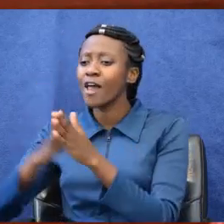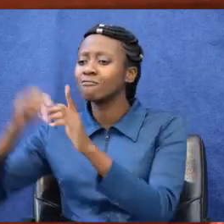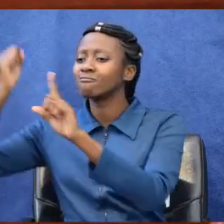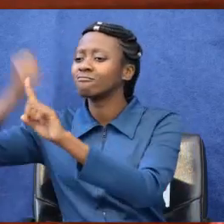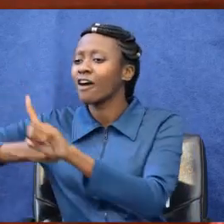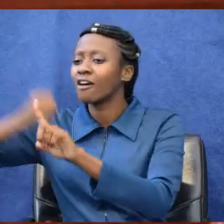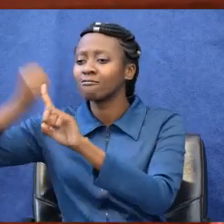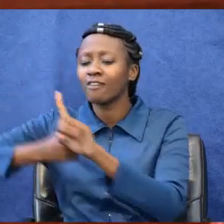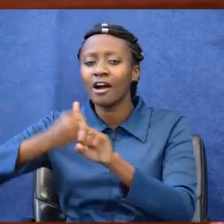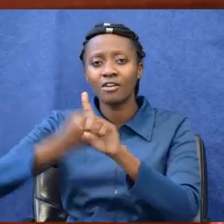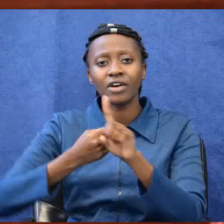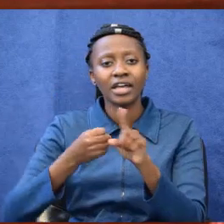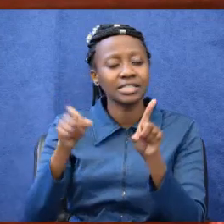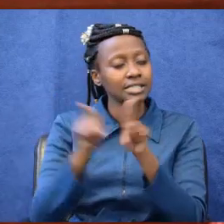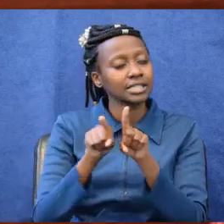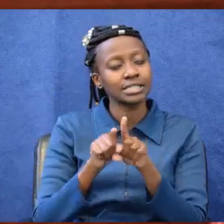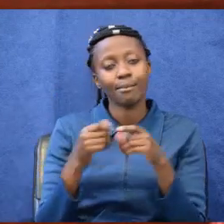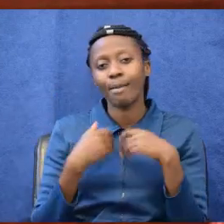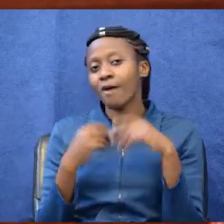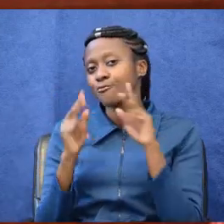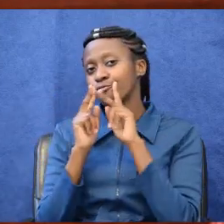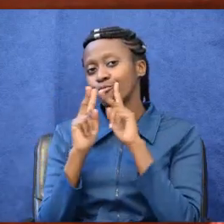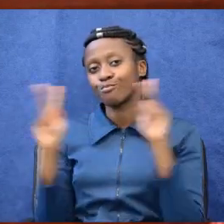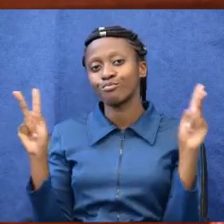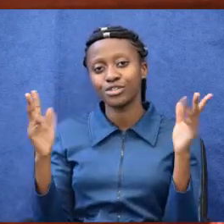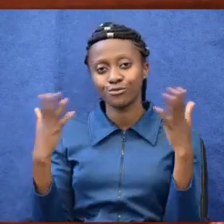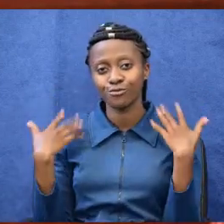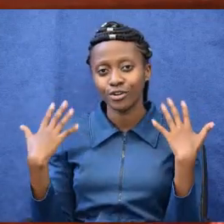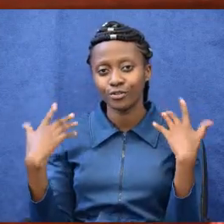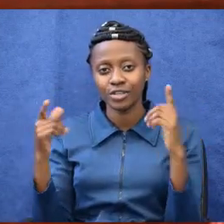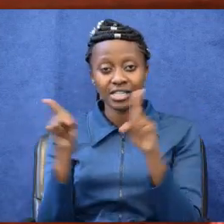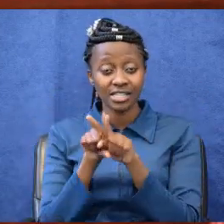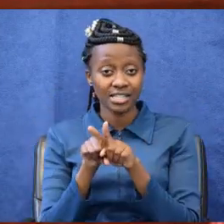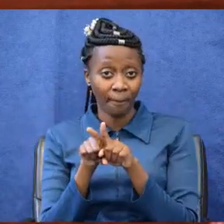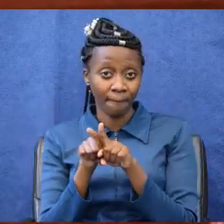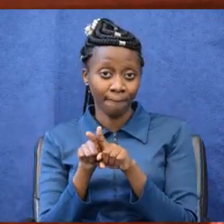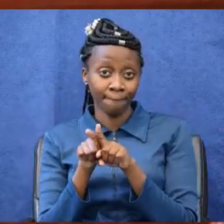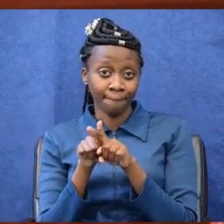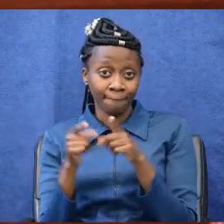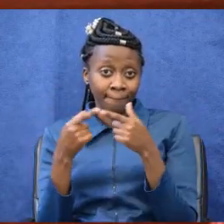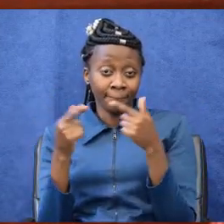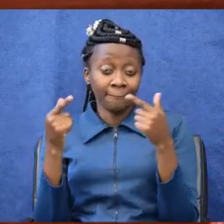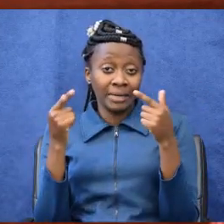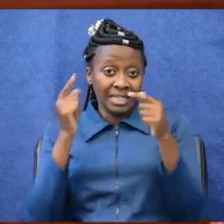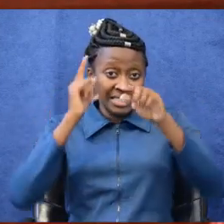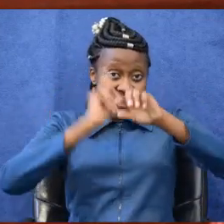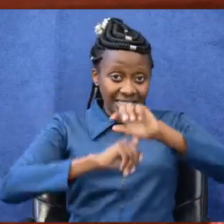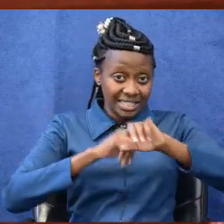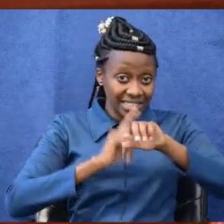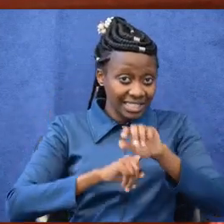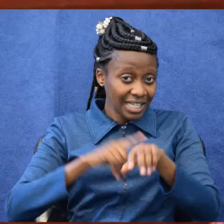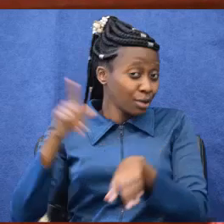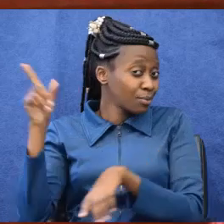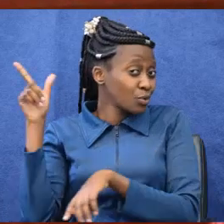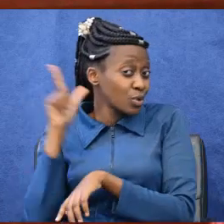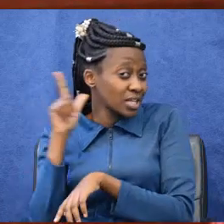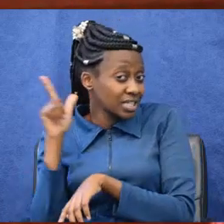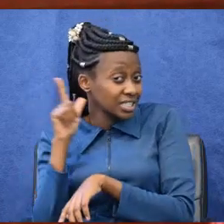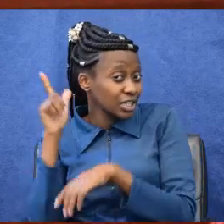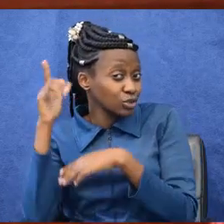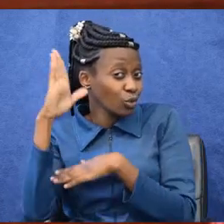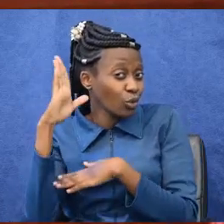the Israelites lived in peace because he used. Now, when we are listening to God's